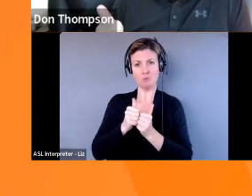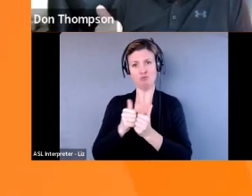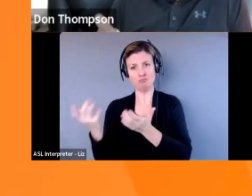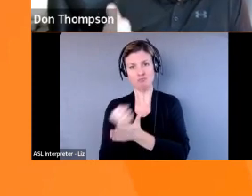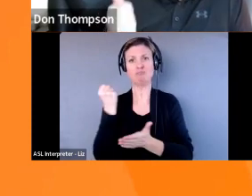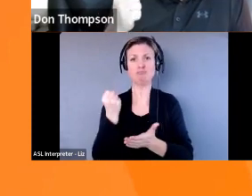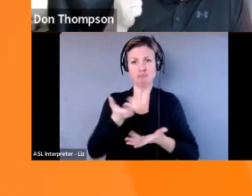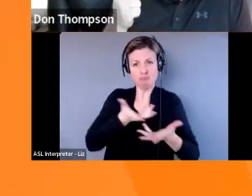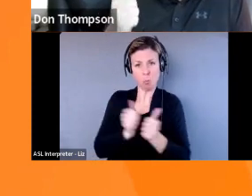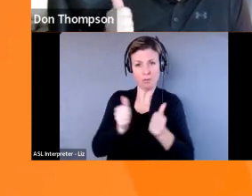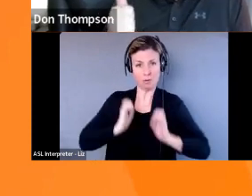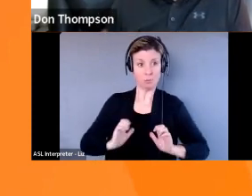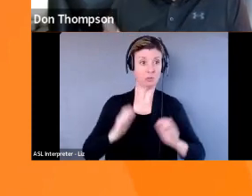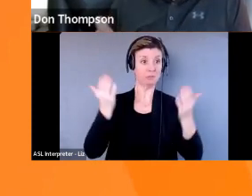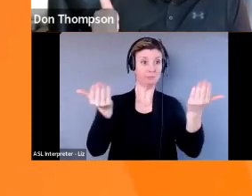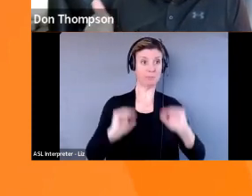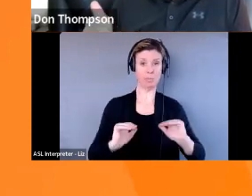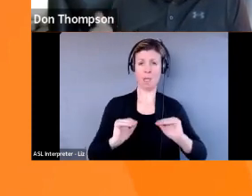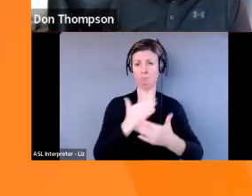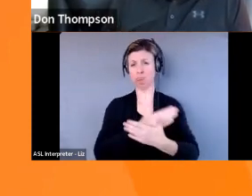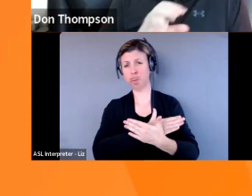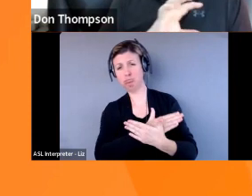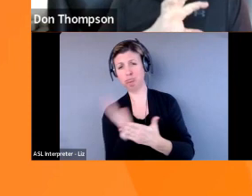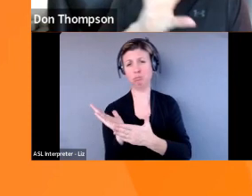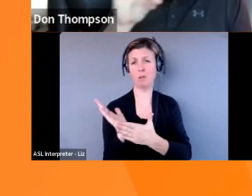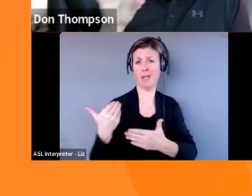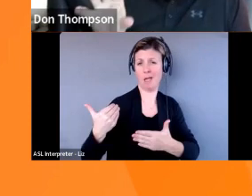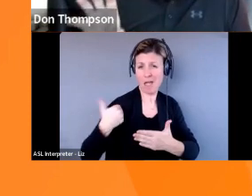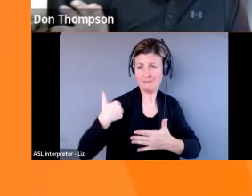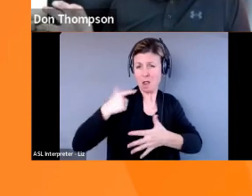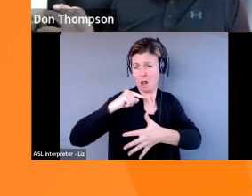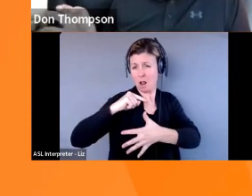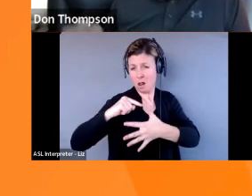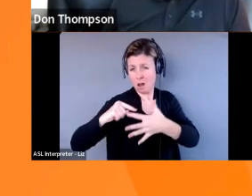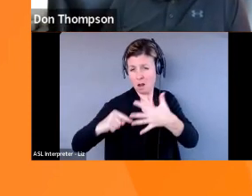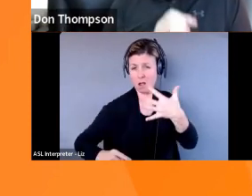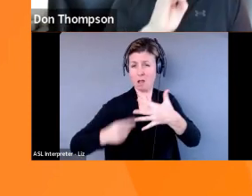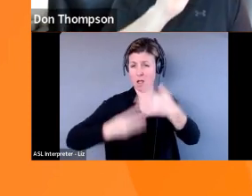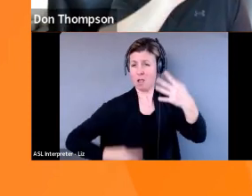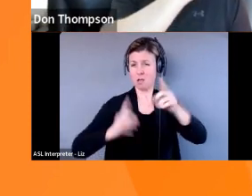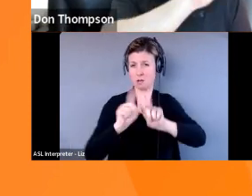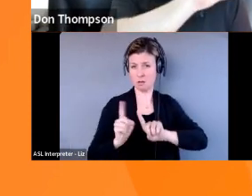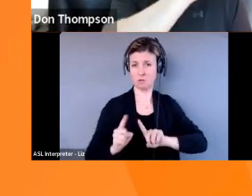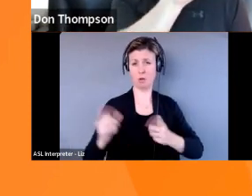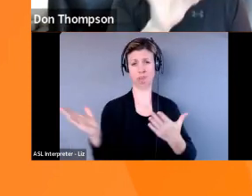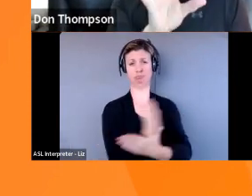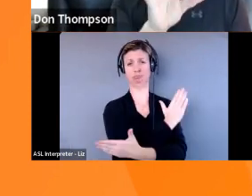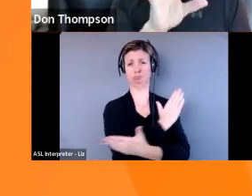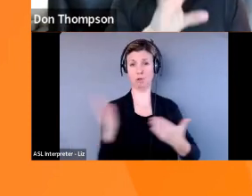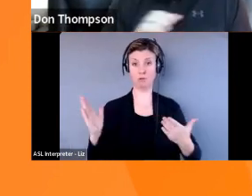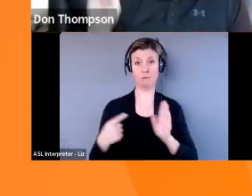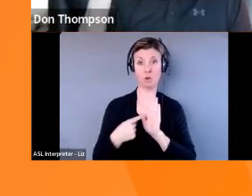selection. They have everything I need. And so you'll see the customer journey come in where they're looking for, back to